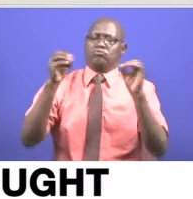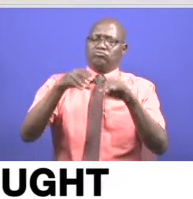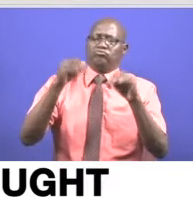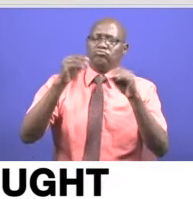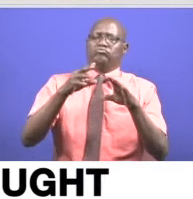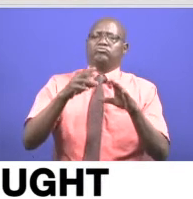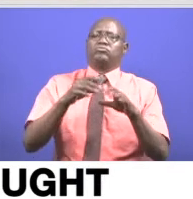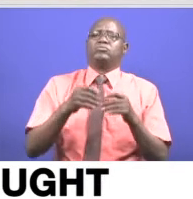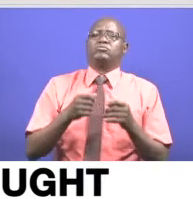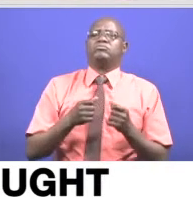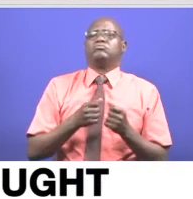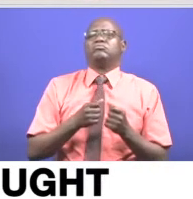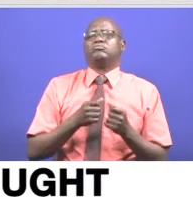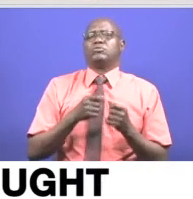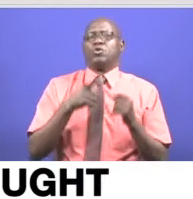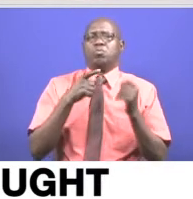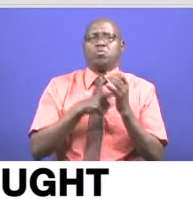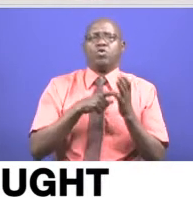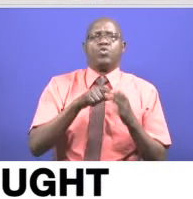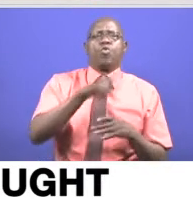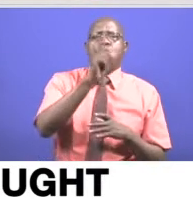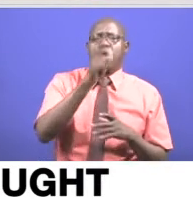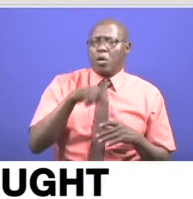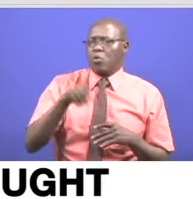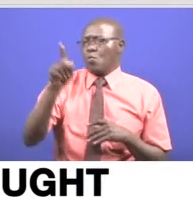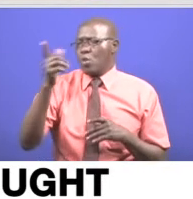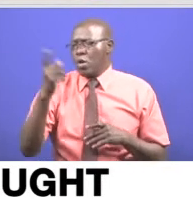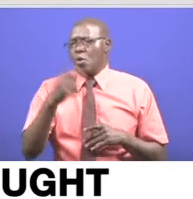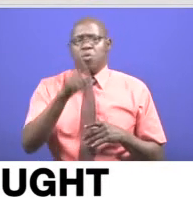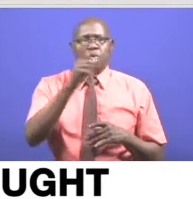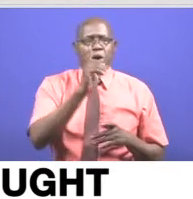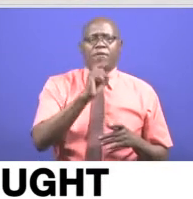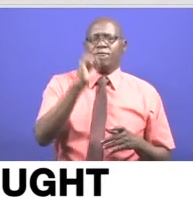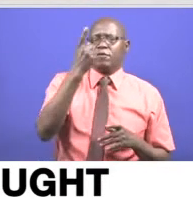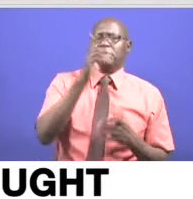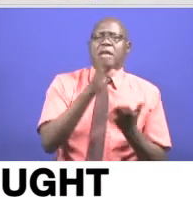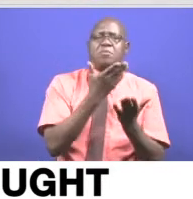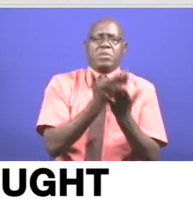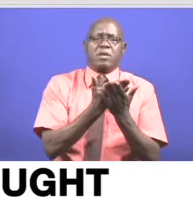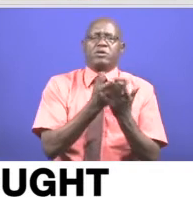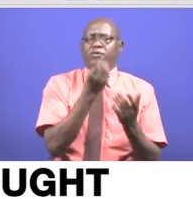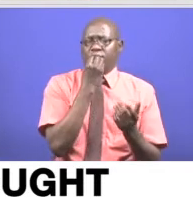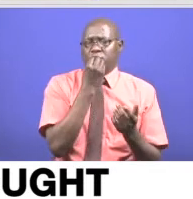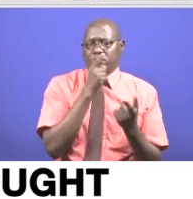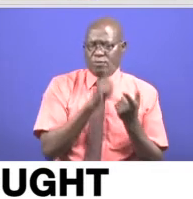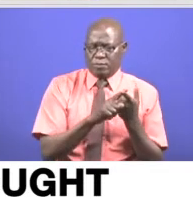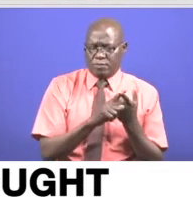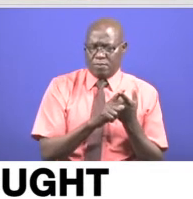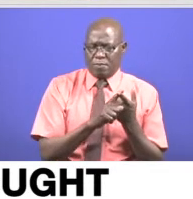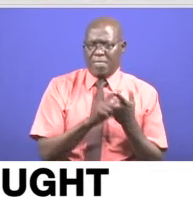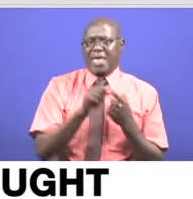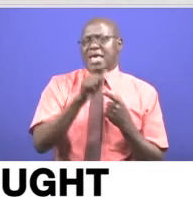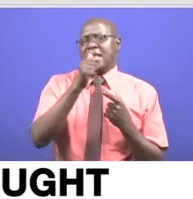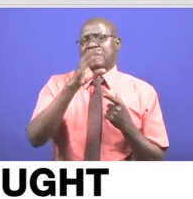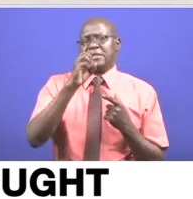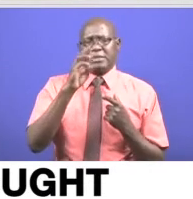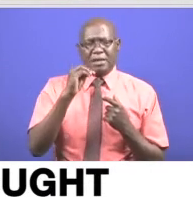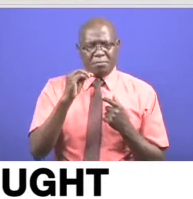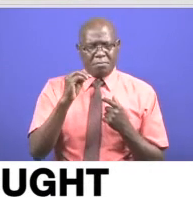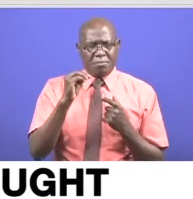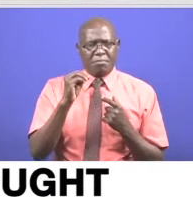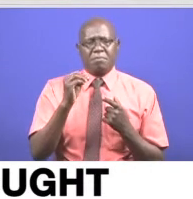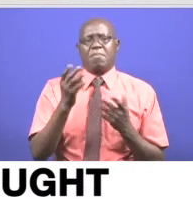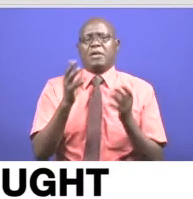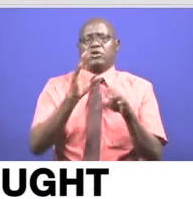designate what goes where, depending on what the need is. Mm-hmm. And so the first appeal is food. Any Citam assembly, drop of the food